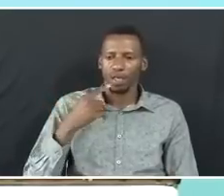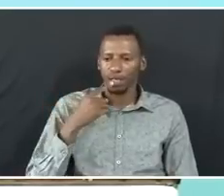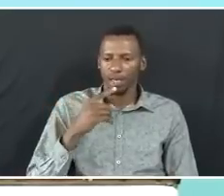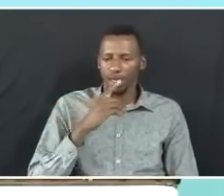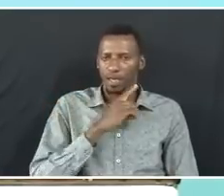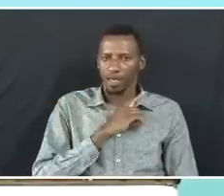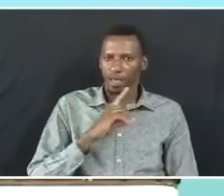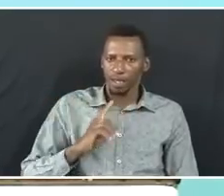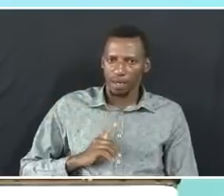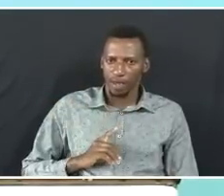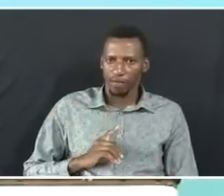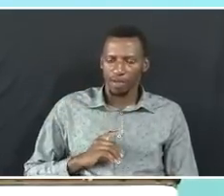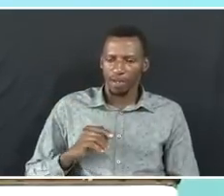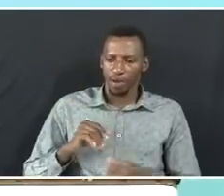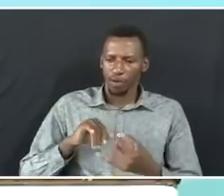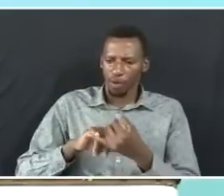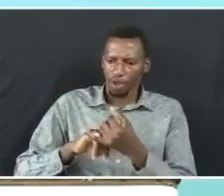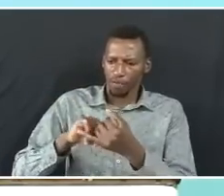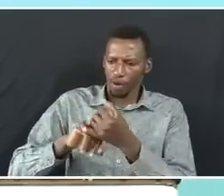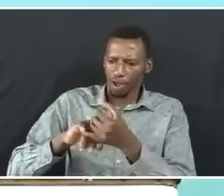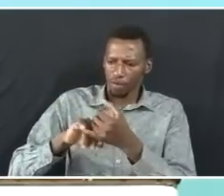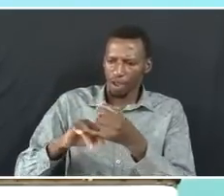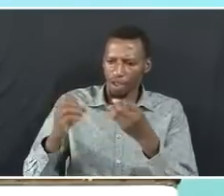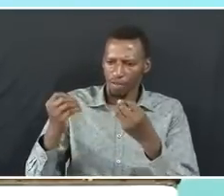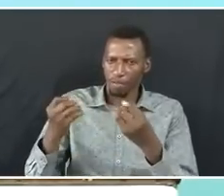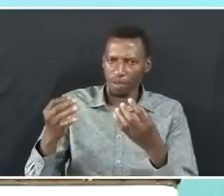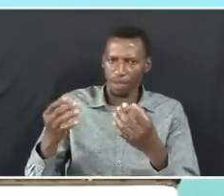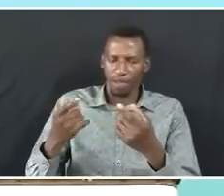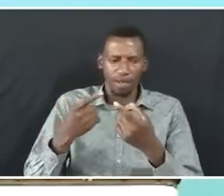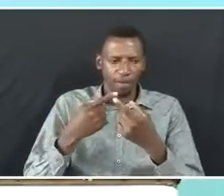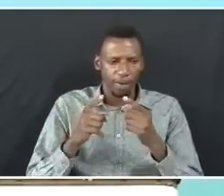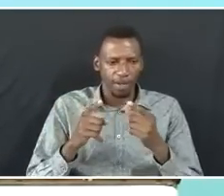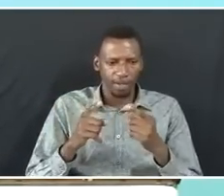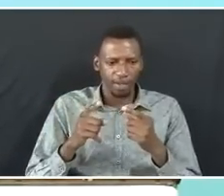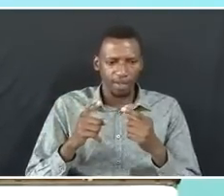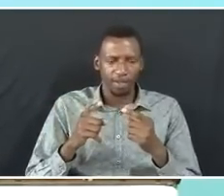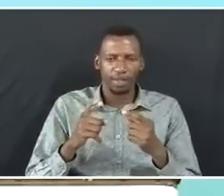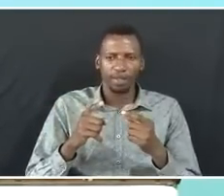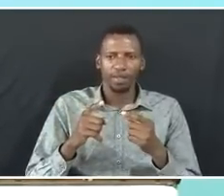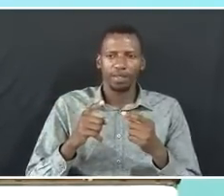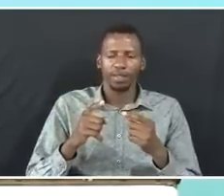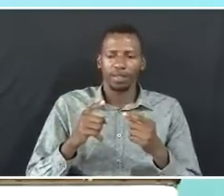but God still called him a man after Angoa, after his own heart.